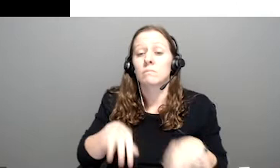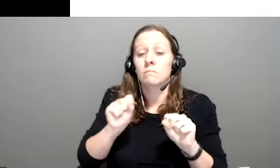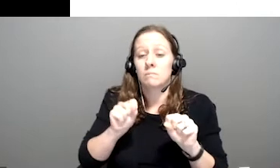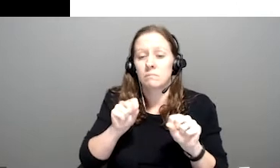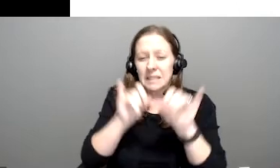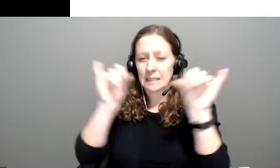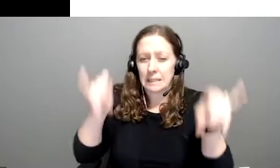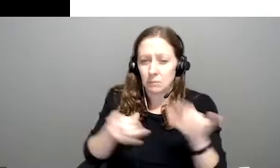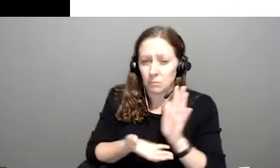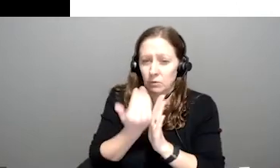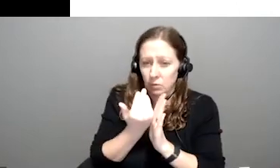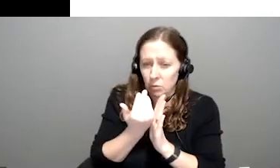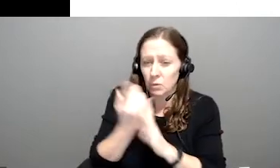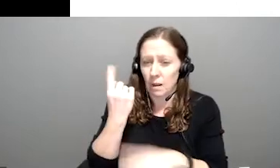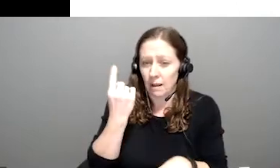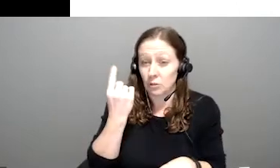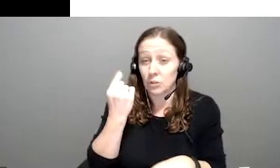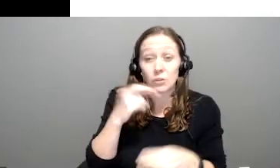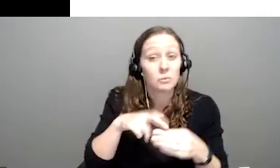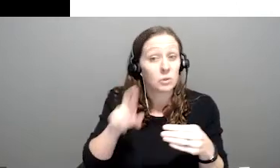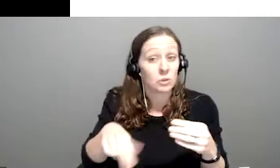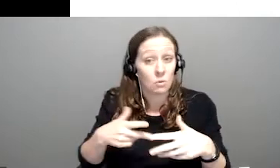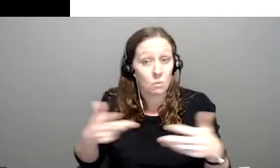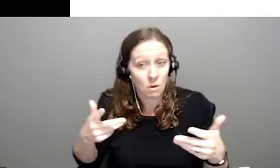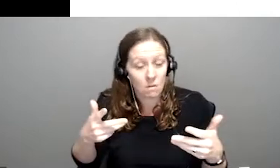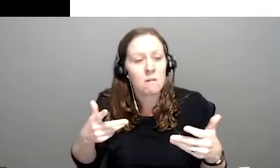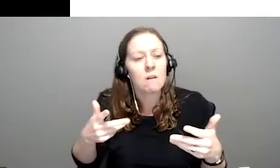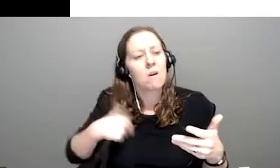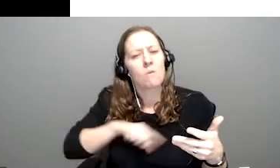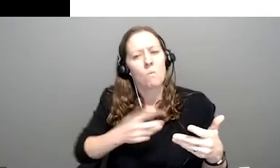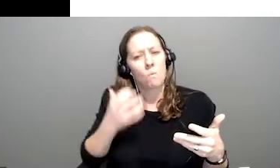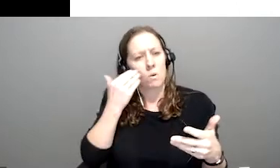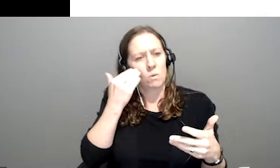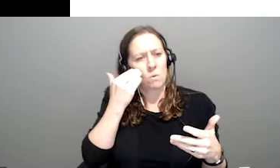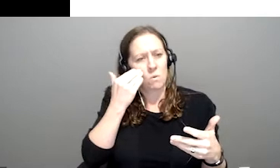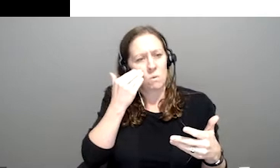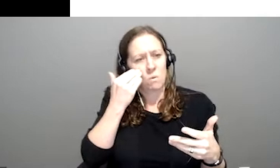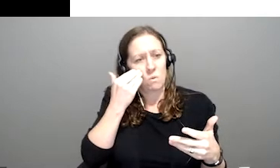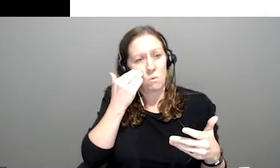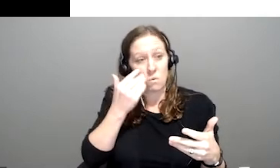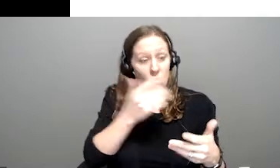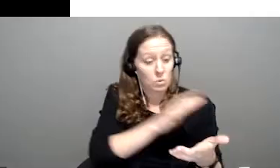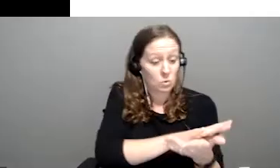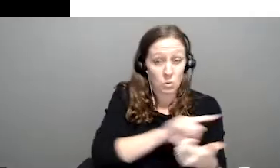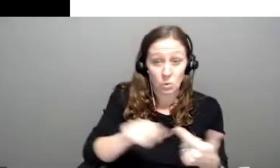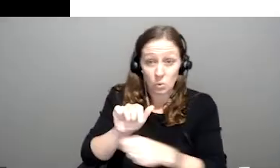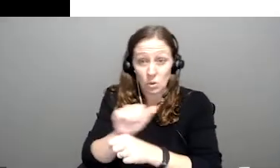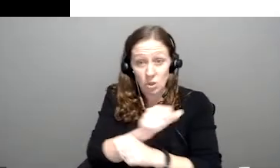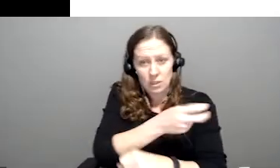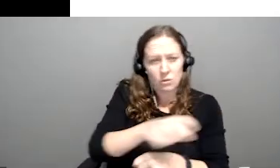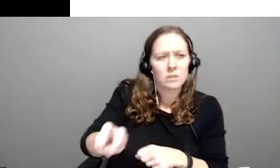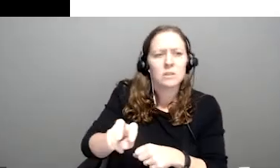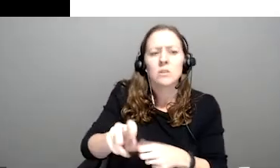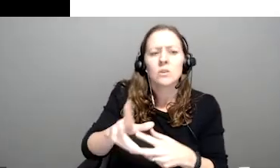year. Here we wanted to know about work-focused interventions that support the school-to-work transition of young people with disabilities. So